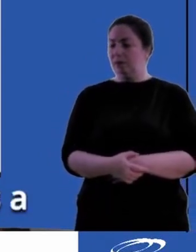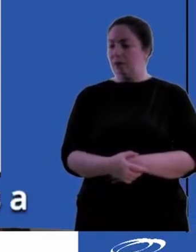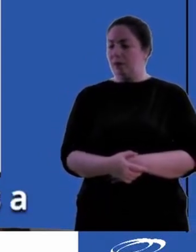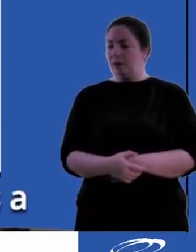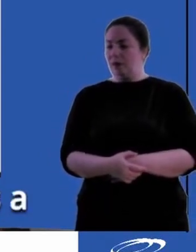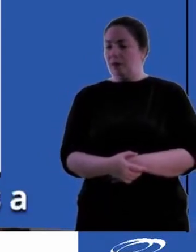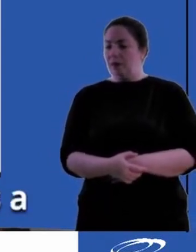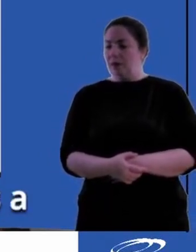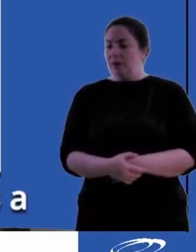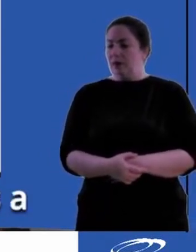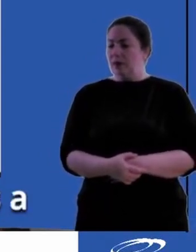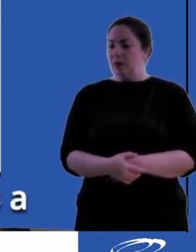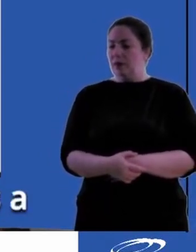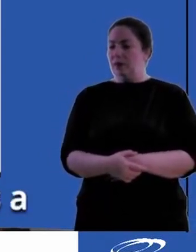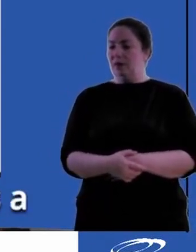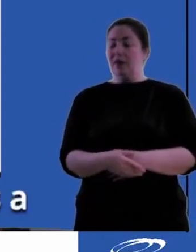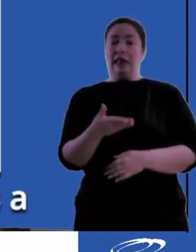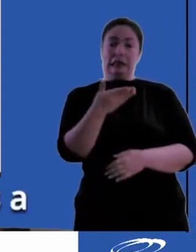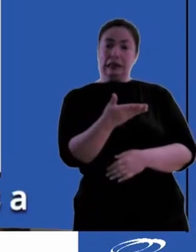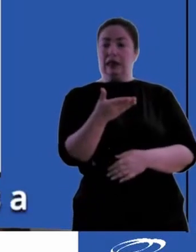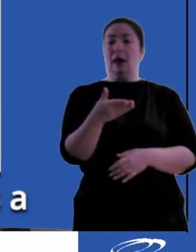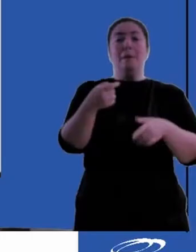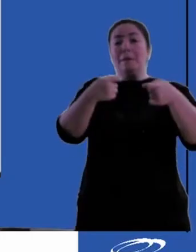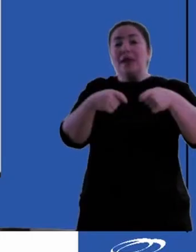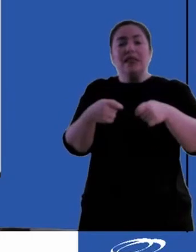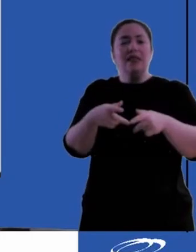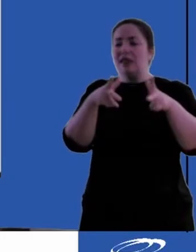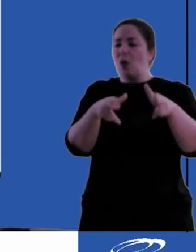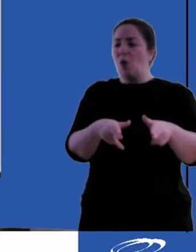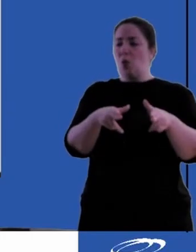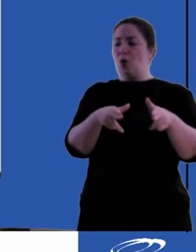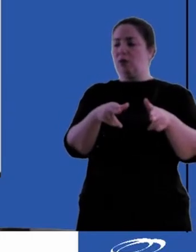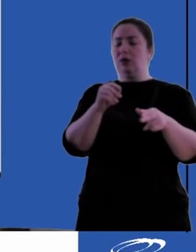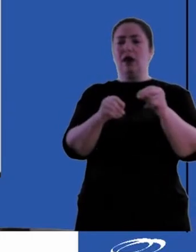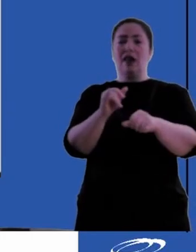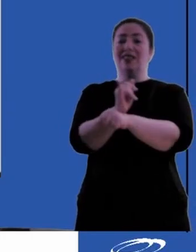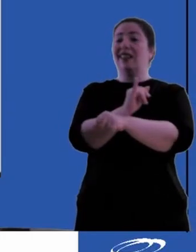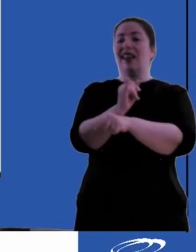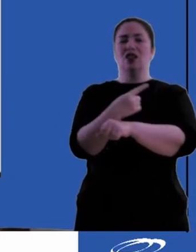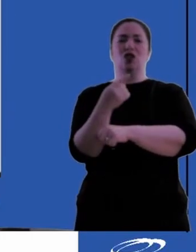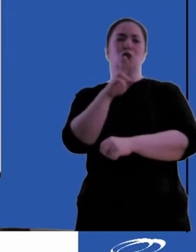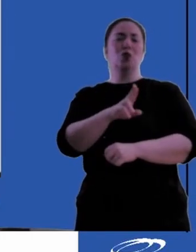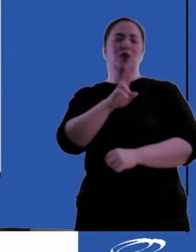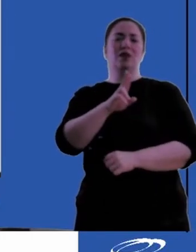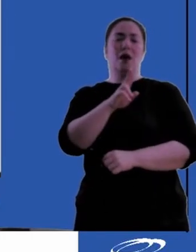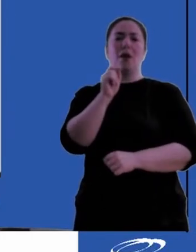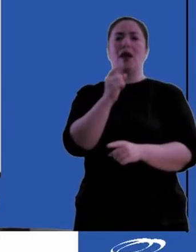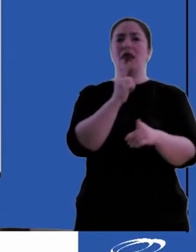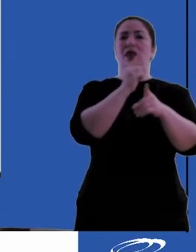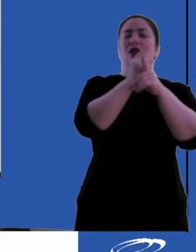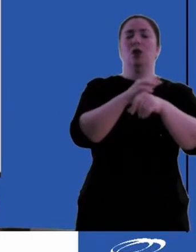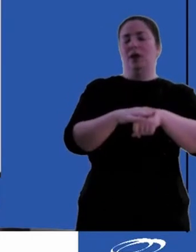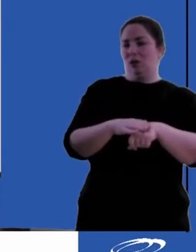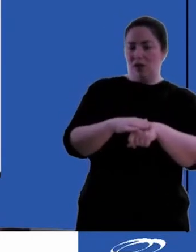be the way that we diagnose periprosthetic joint infection. Well, I've been working in diagnosis of periprosthetic